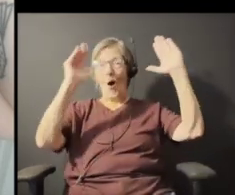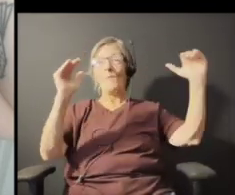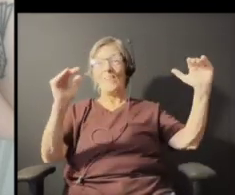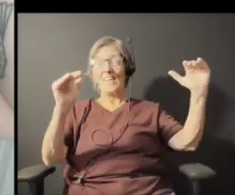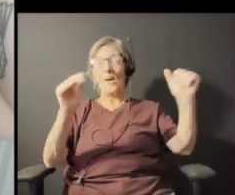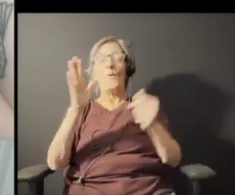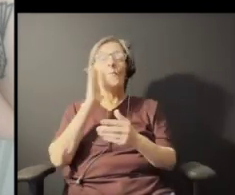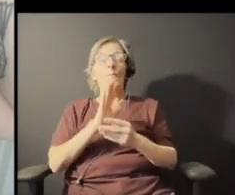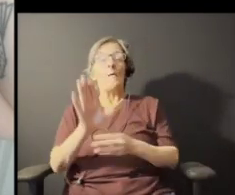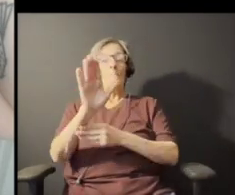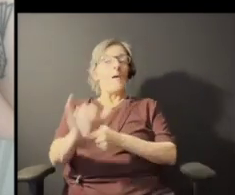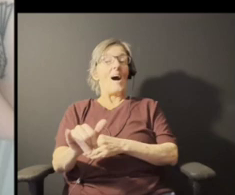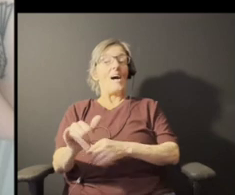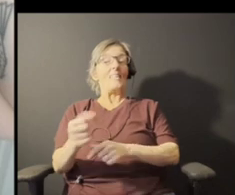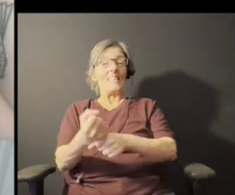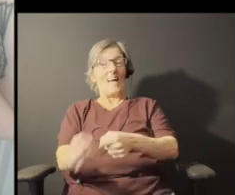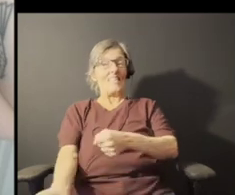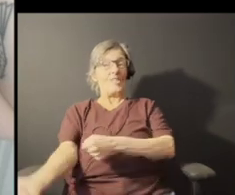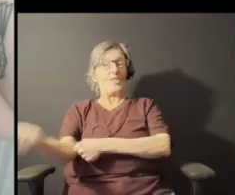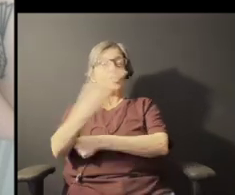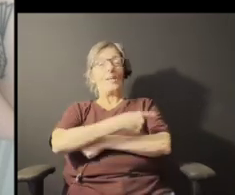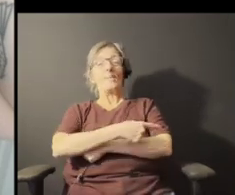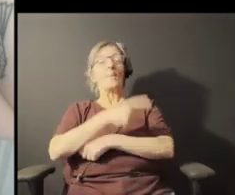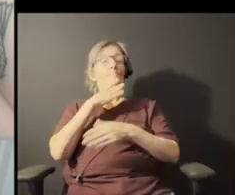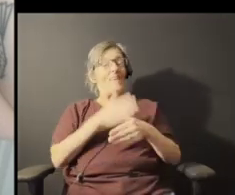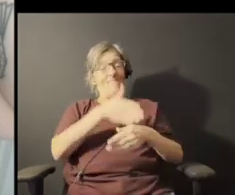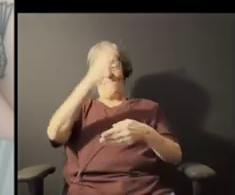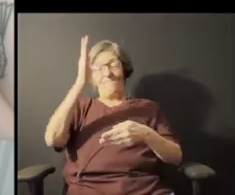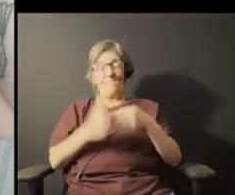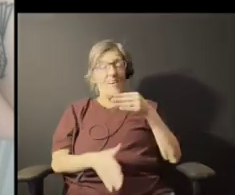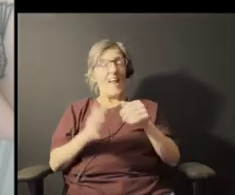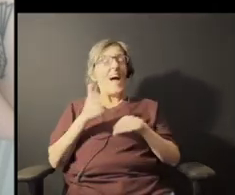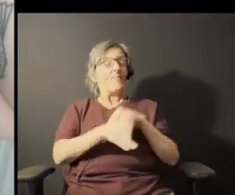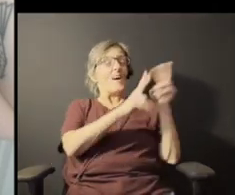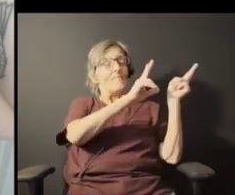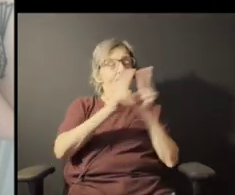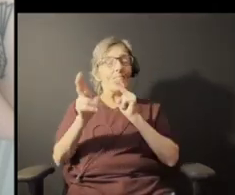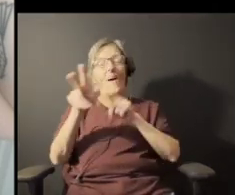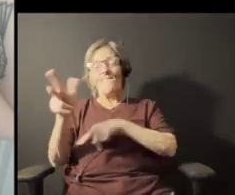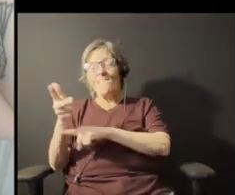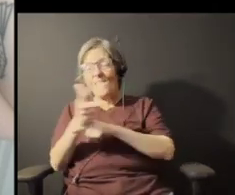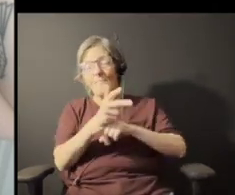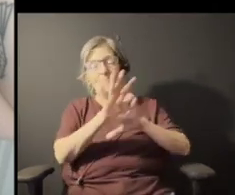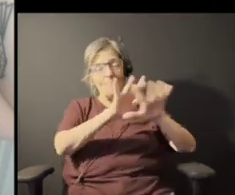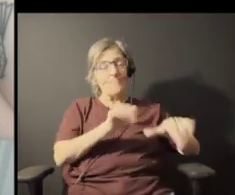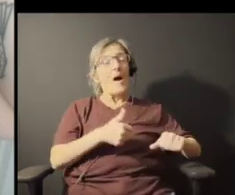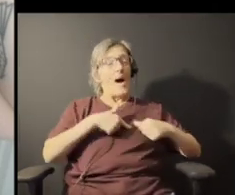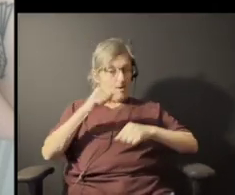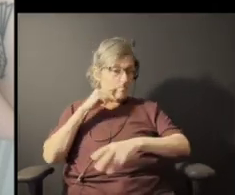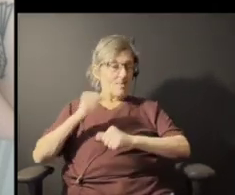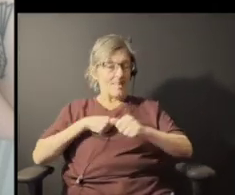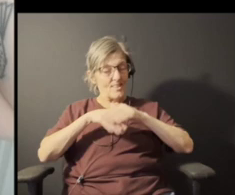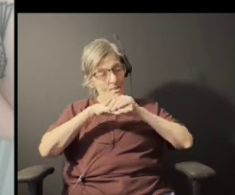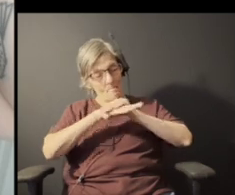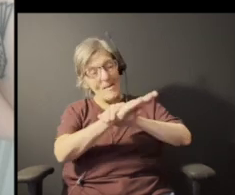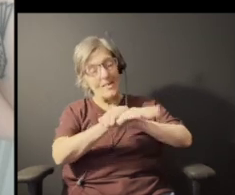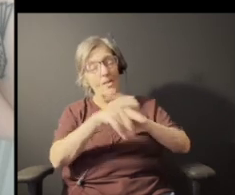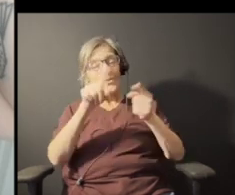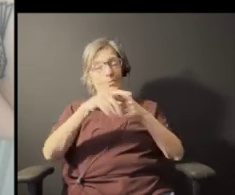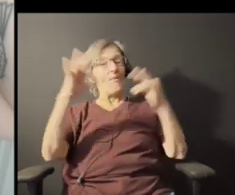hopefully by next year, it'll be finished and I will be able to submit it